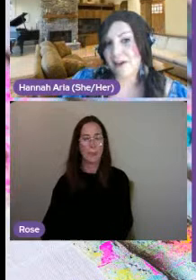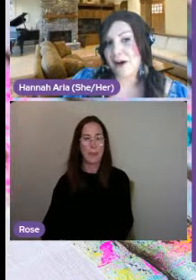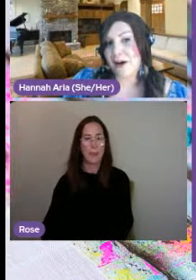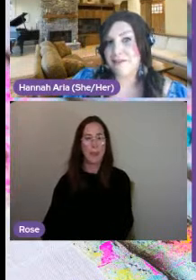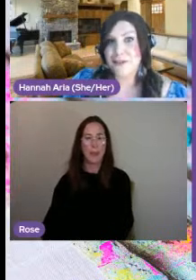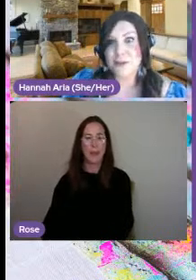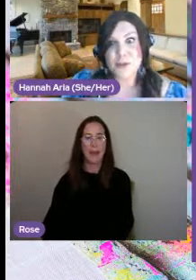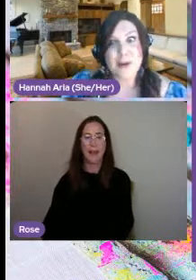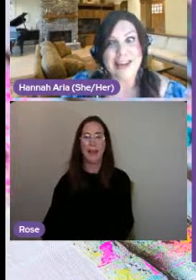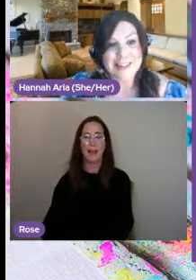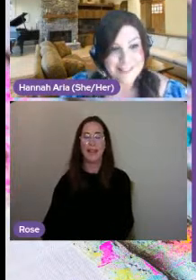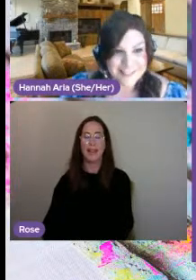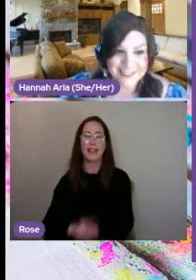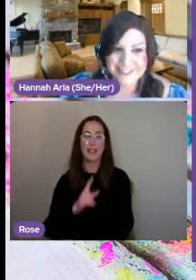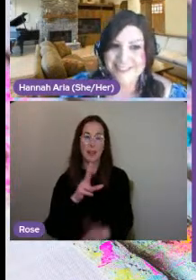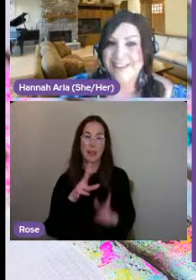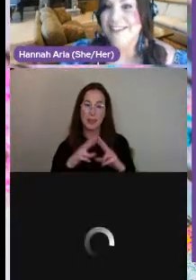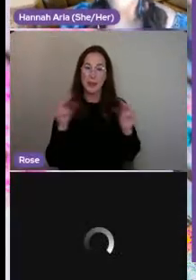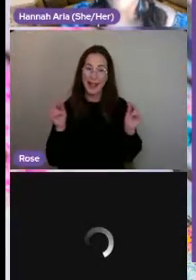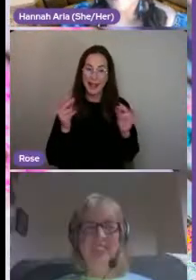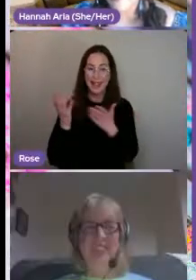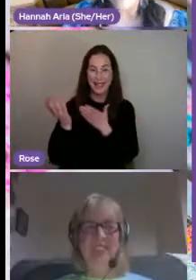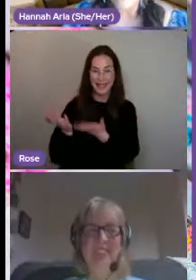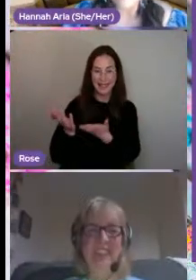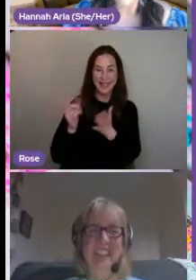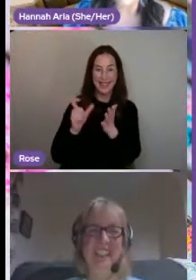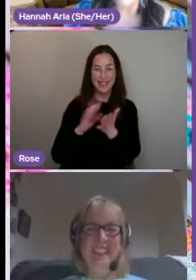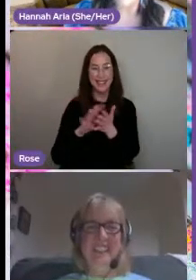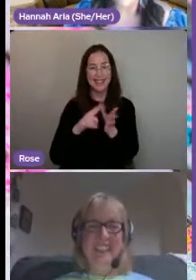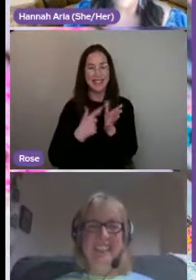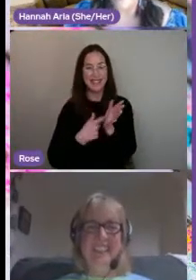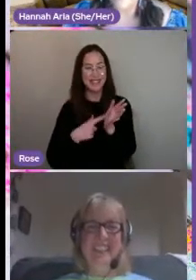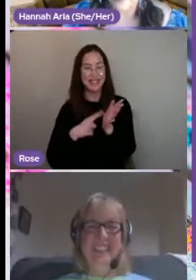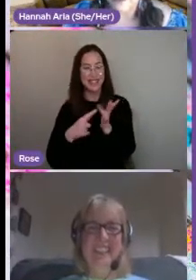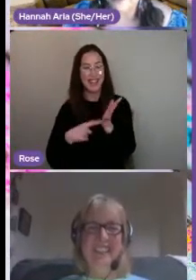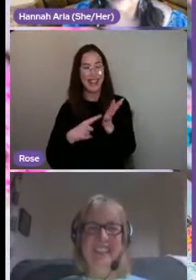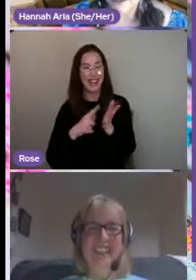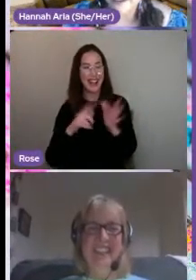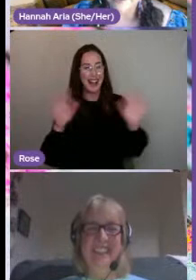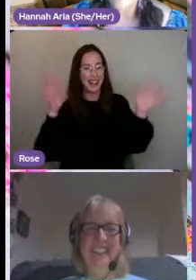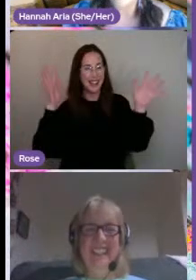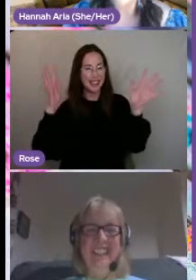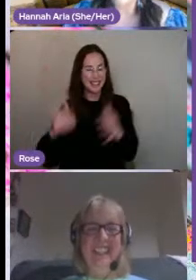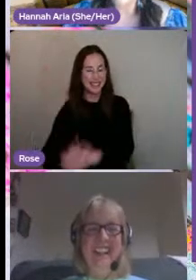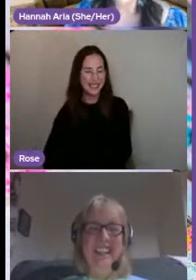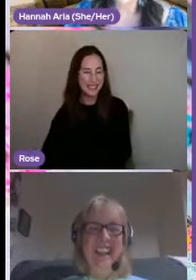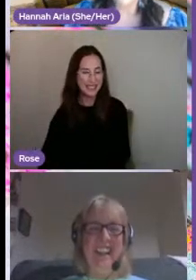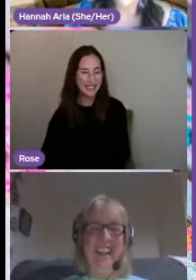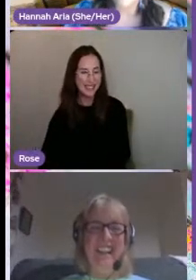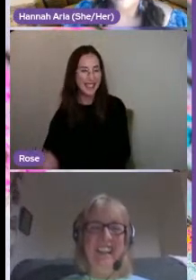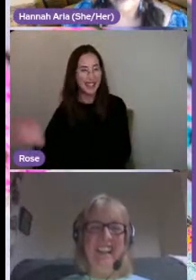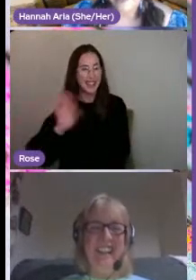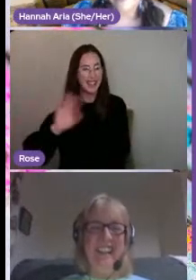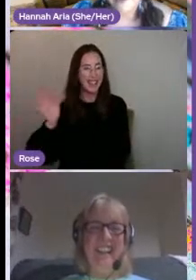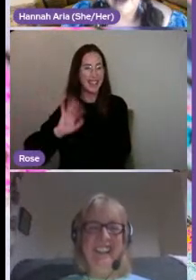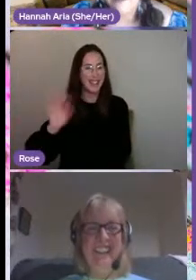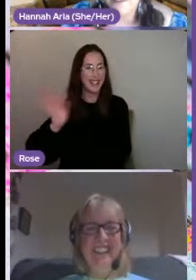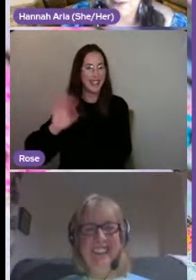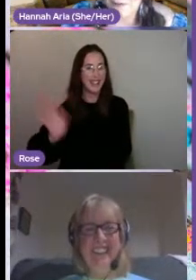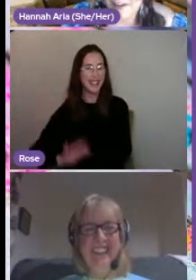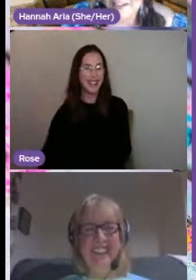was going to say your other half, your twin, Charlotte, is going to join us on the live. Hello, Charlotte. Hi there. Hi.